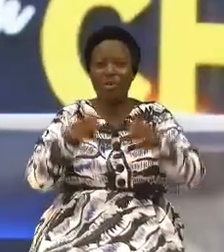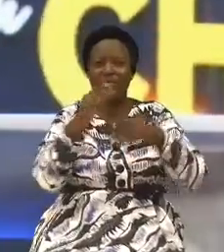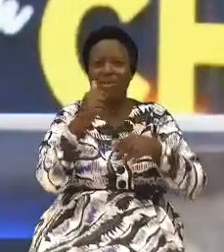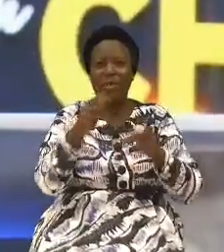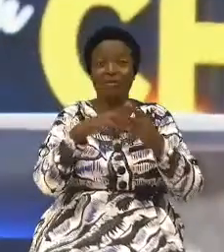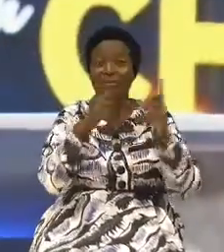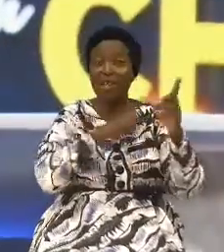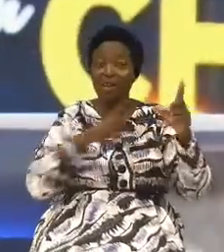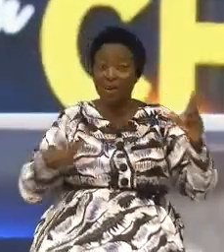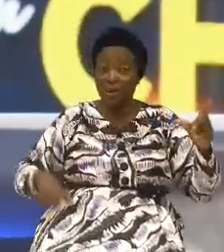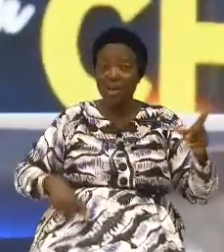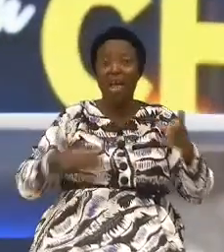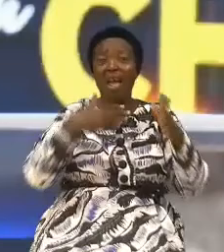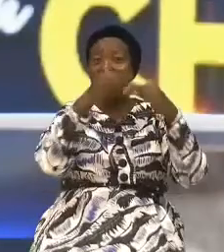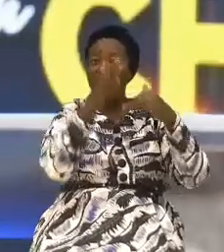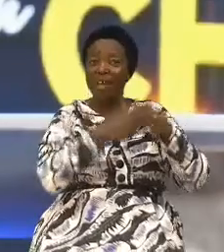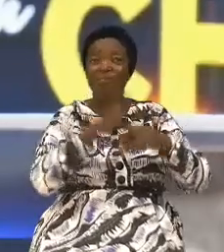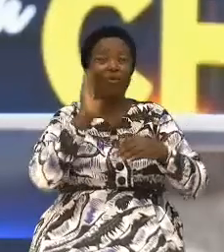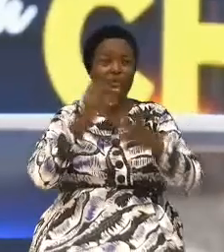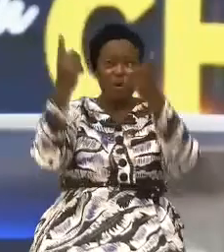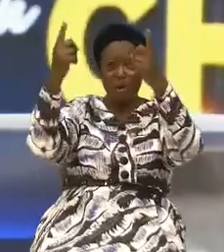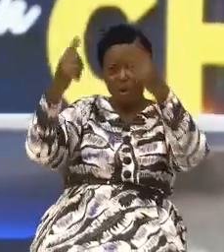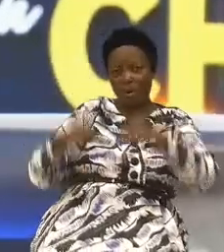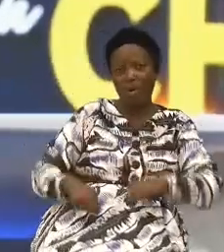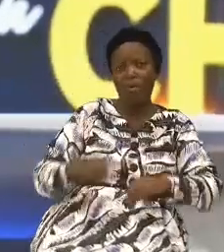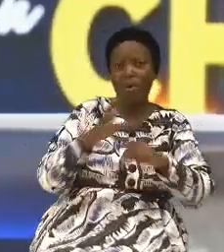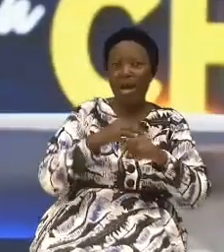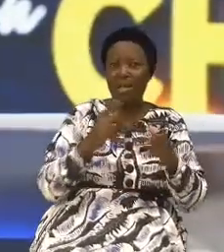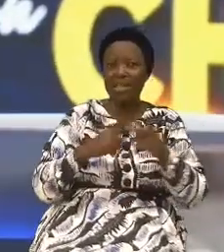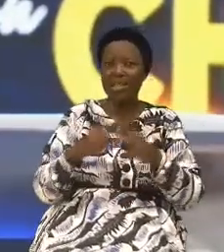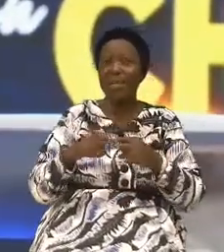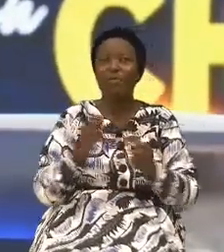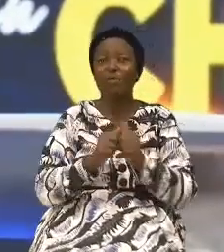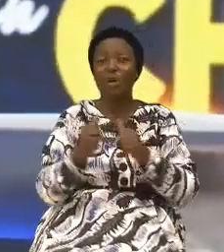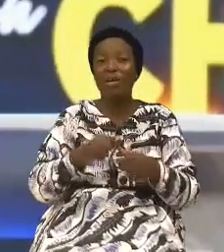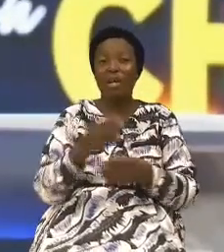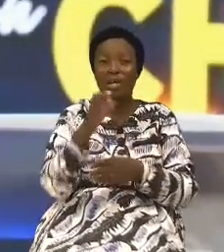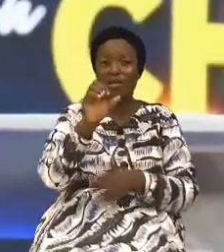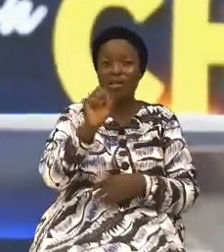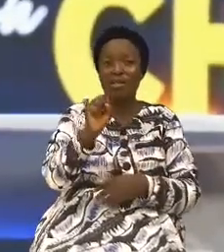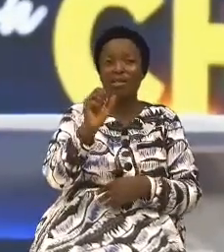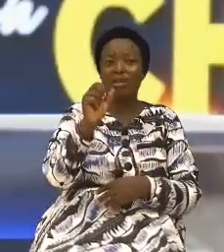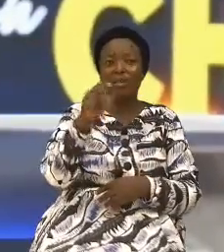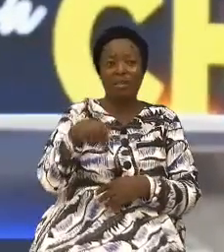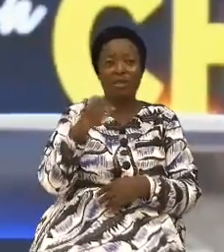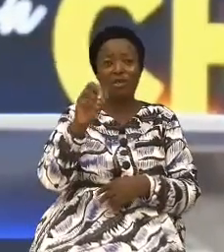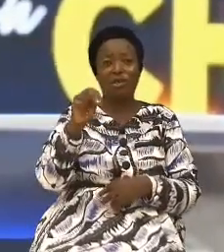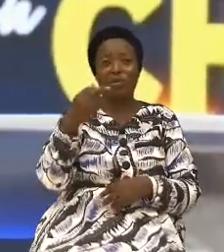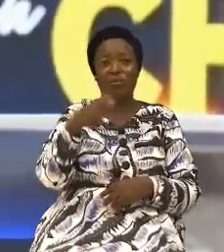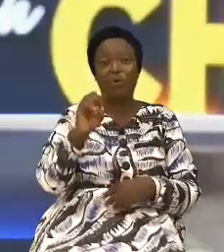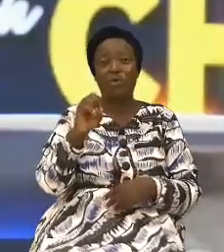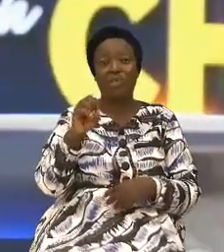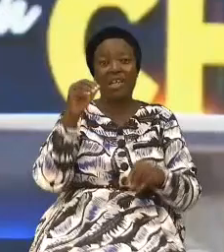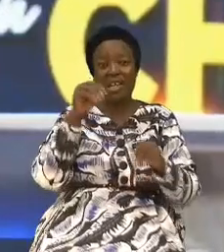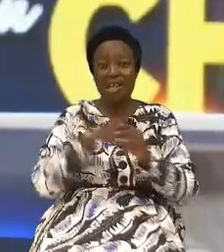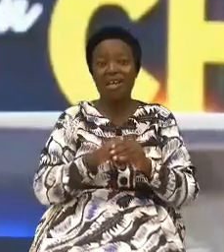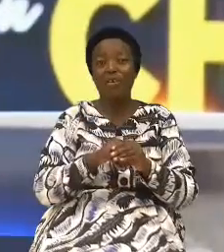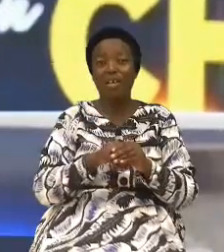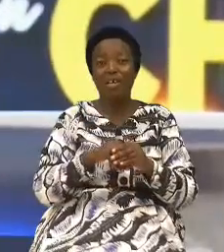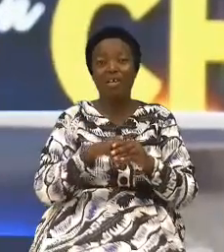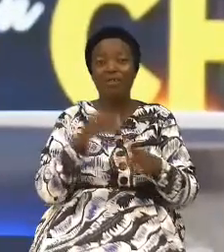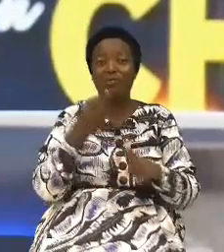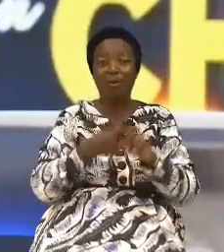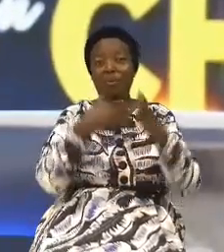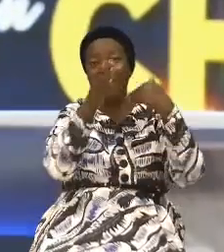Lord, heaven will come with the sponge of heaven. You cannot get the sponge in Japan, in China, or in Nigeria,